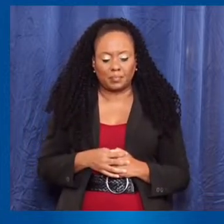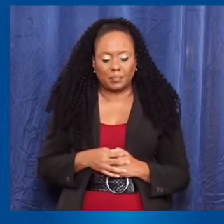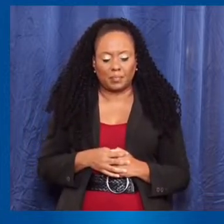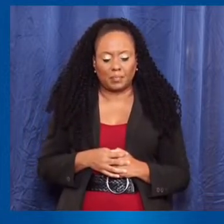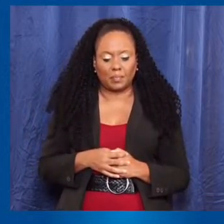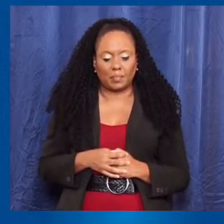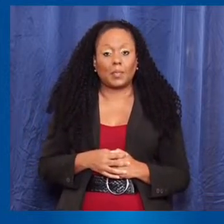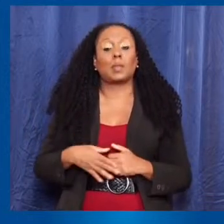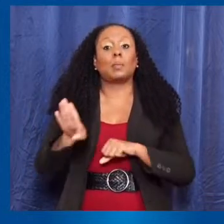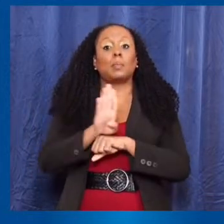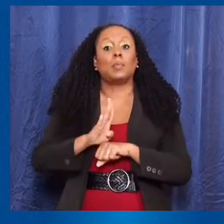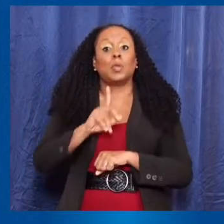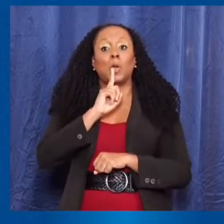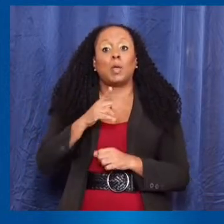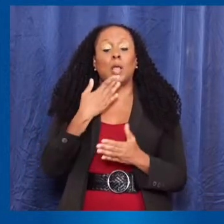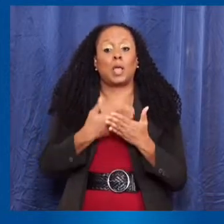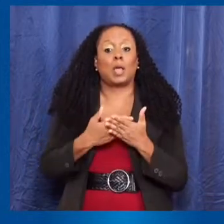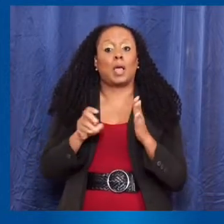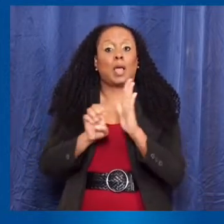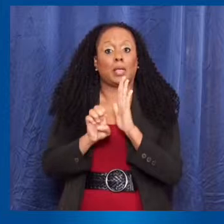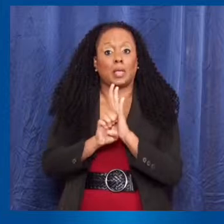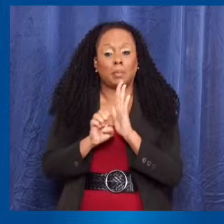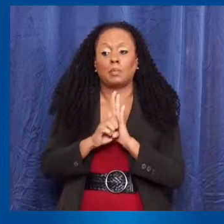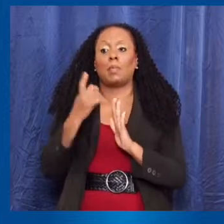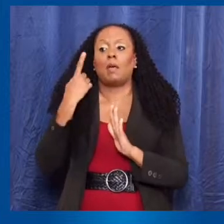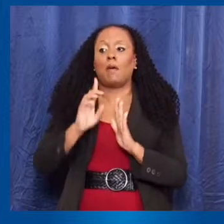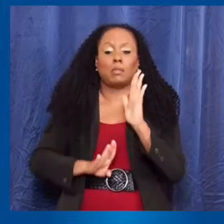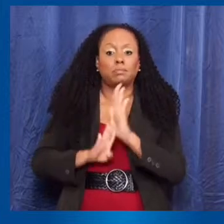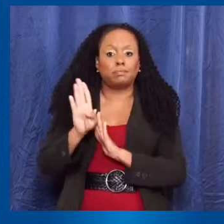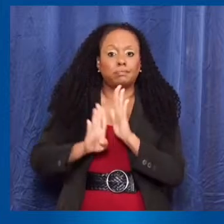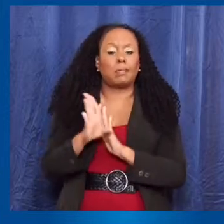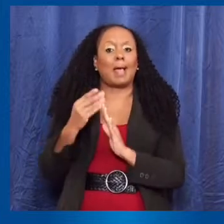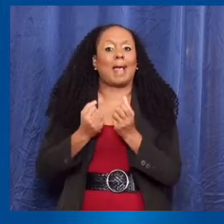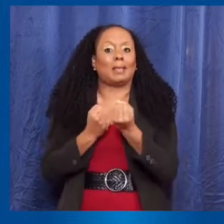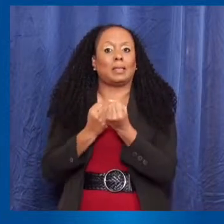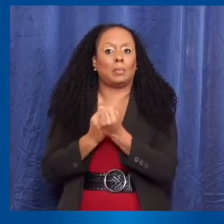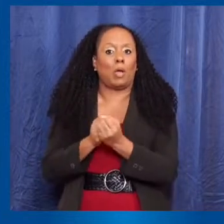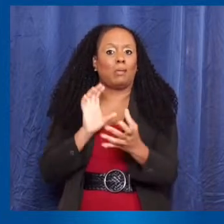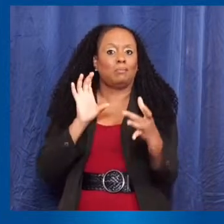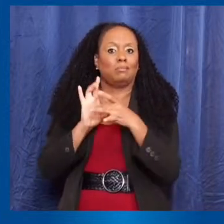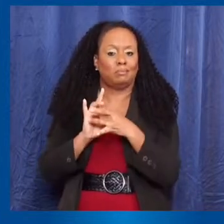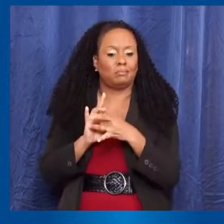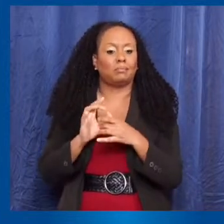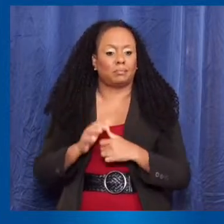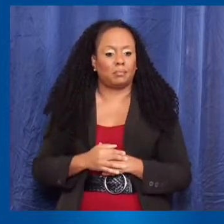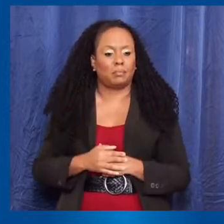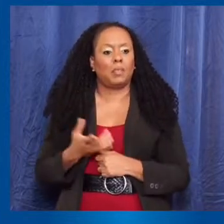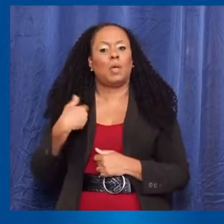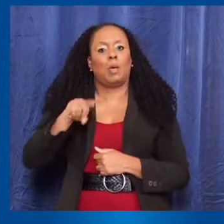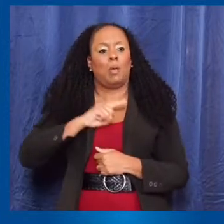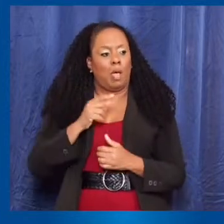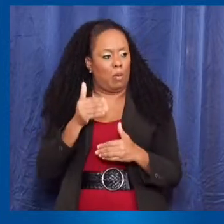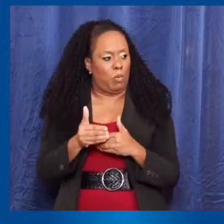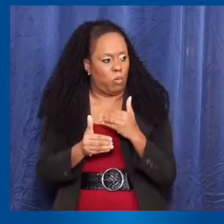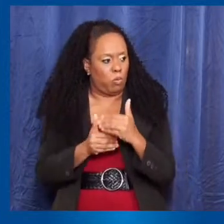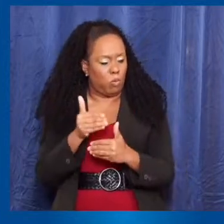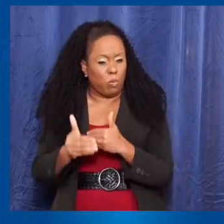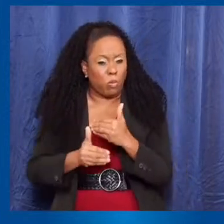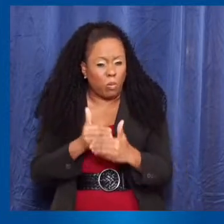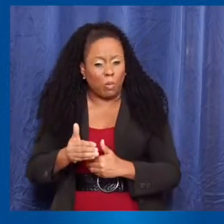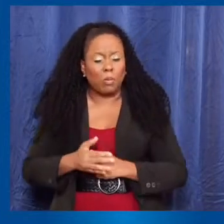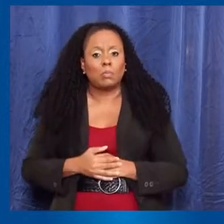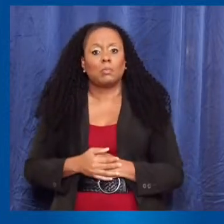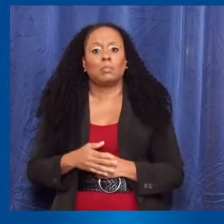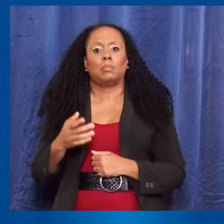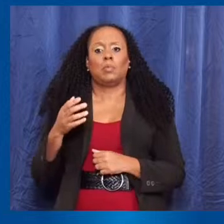a concrete example of that. The debate on debt treatment is moving forward. The debate